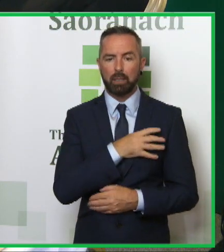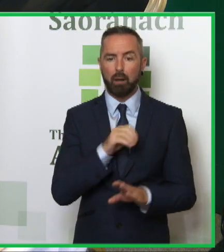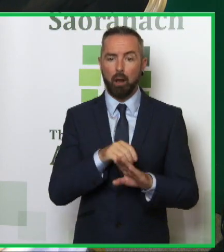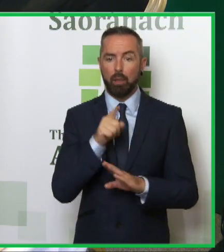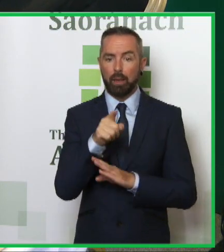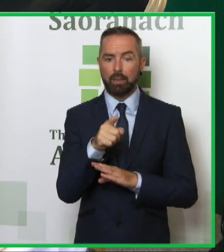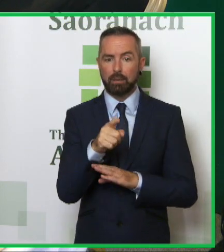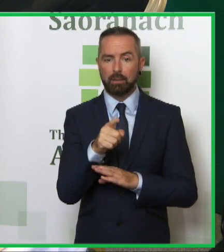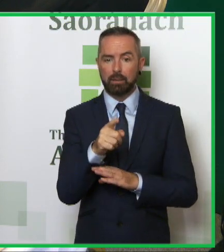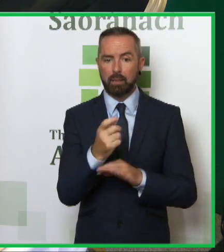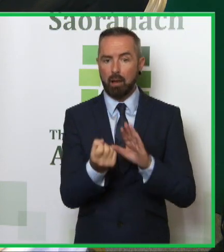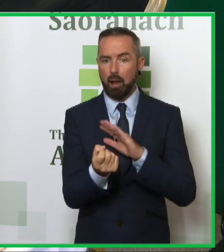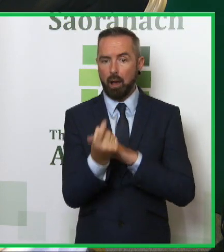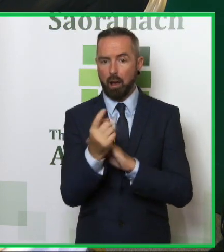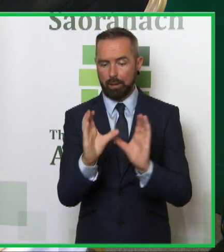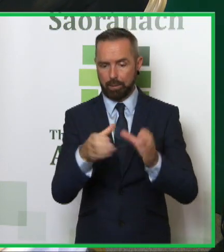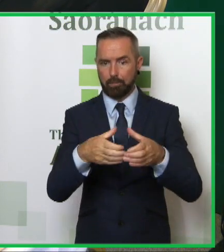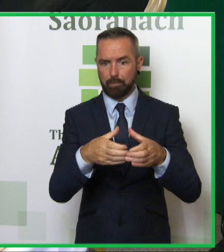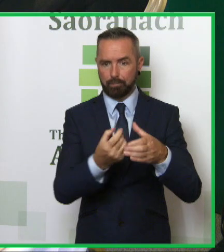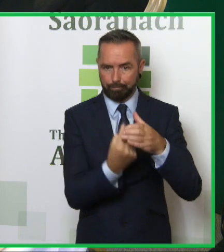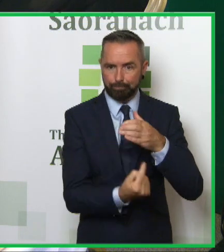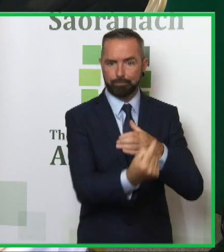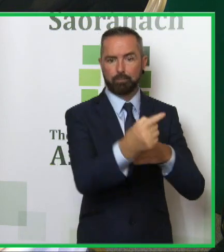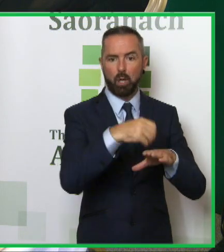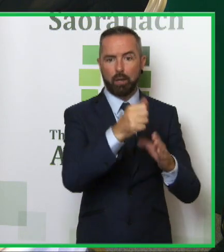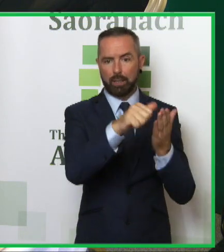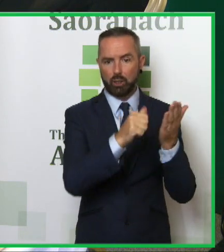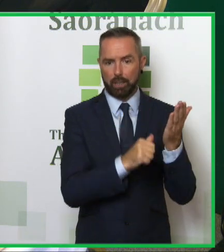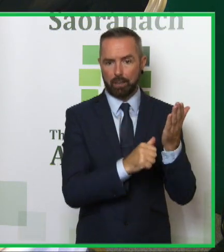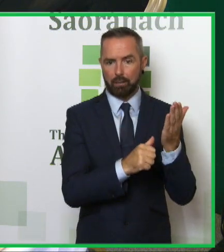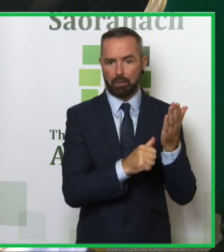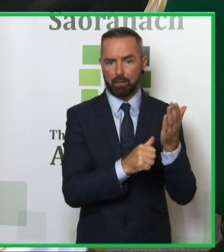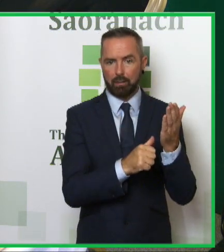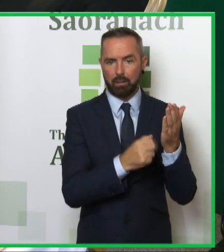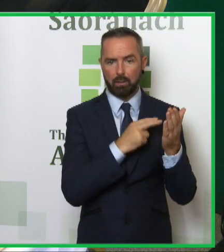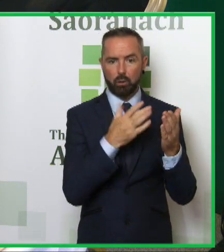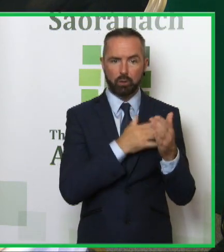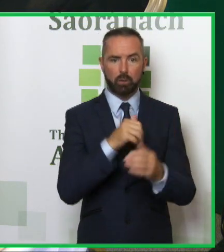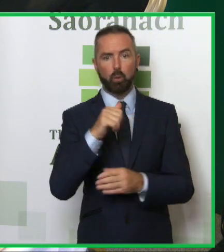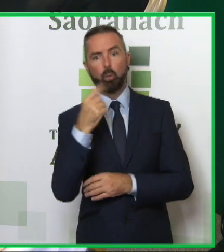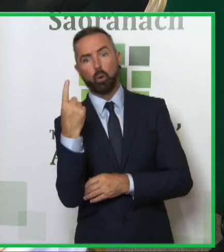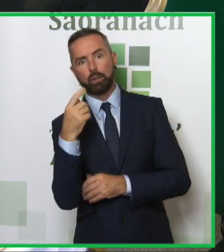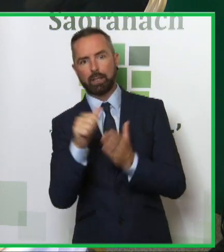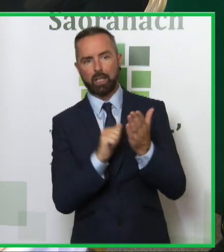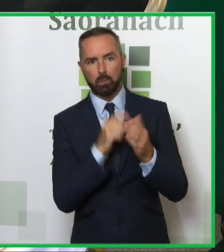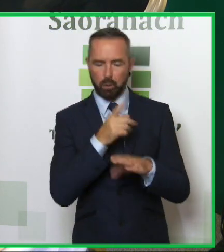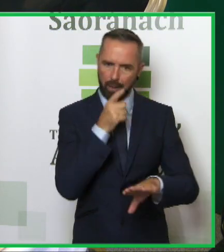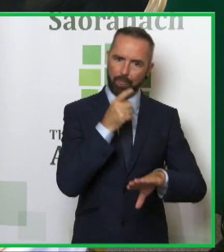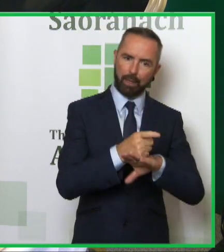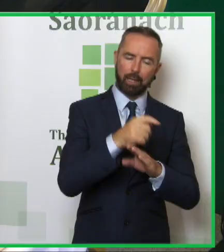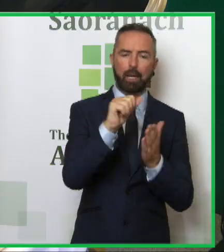you know, when you're saying included as an item on the agenda, it would be the agenda that would be meeting on a quarterly basis from the cabinet